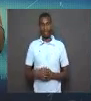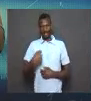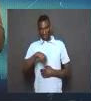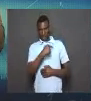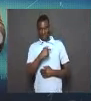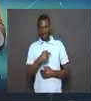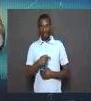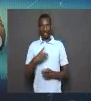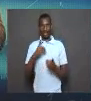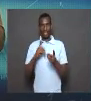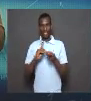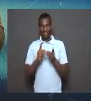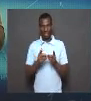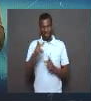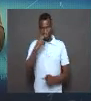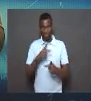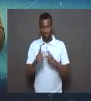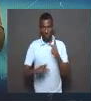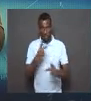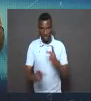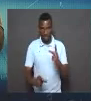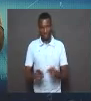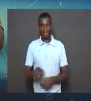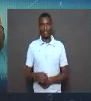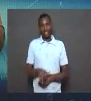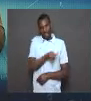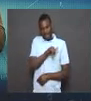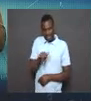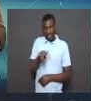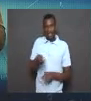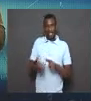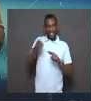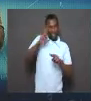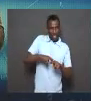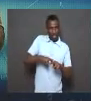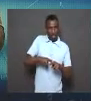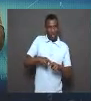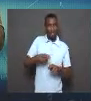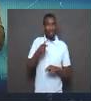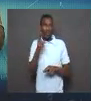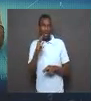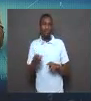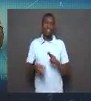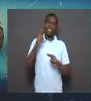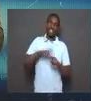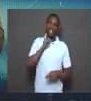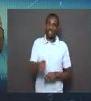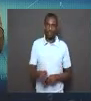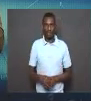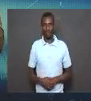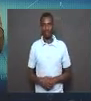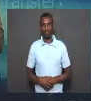processes, we define the processes as reversible or